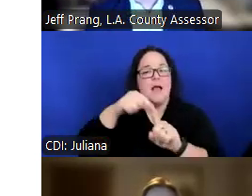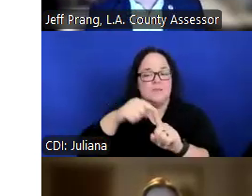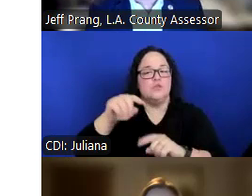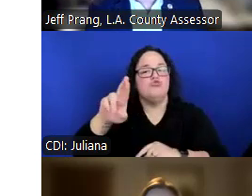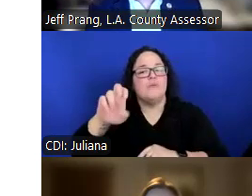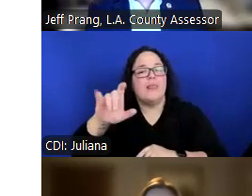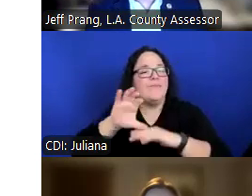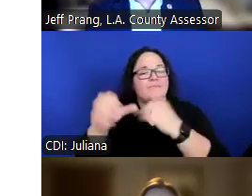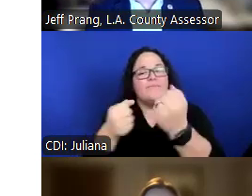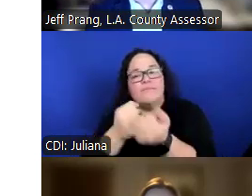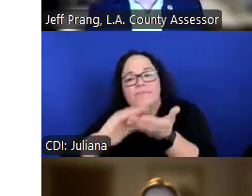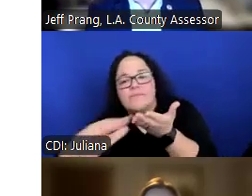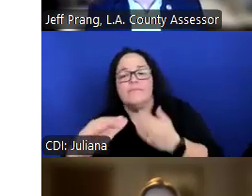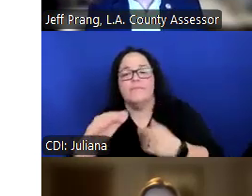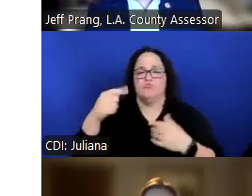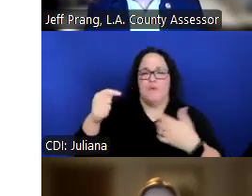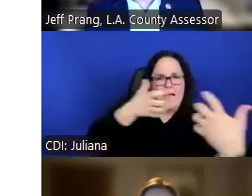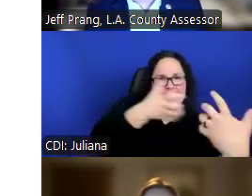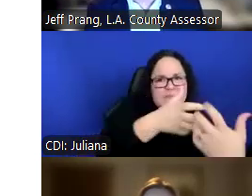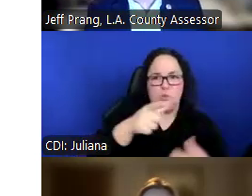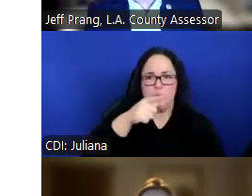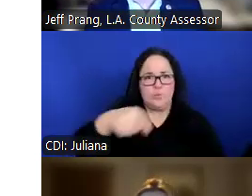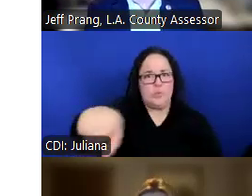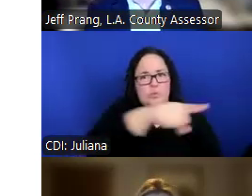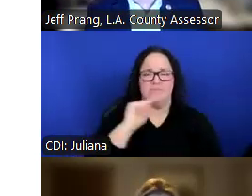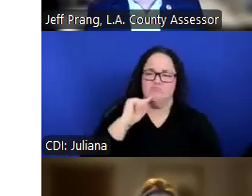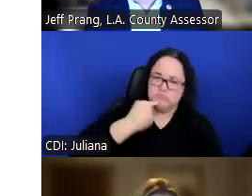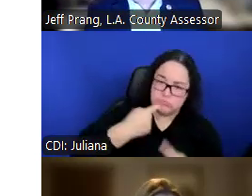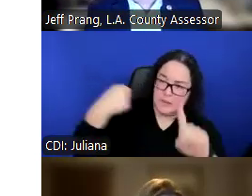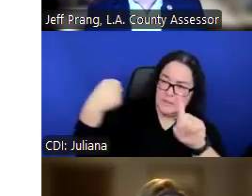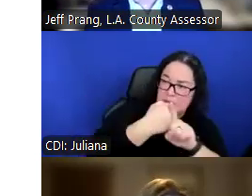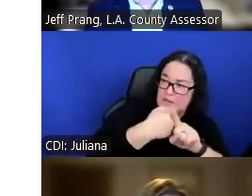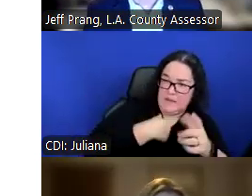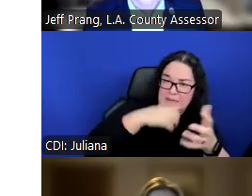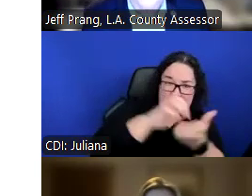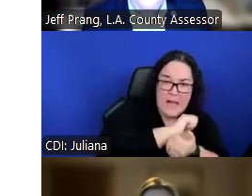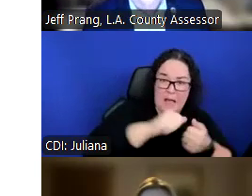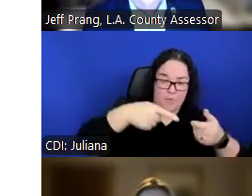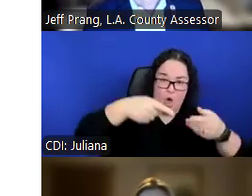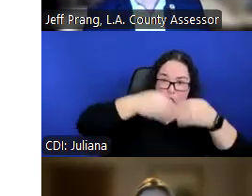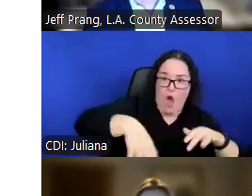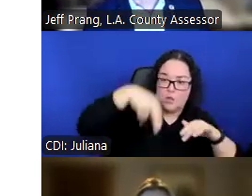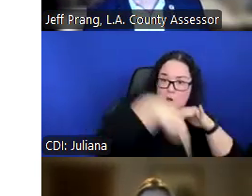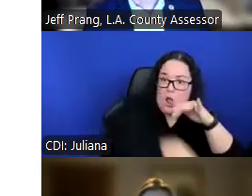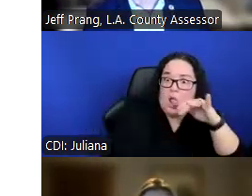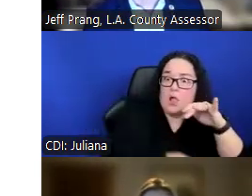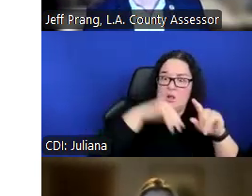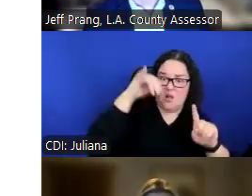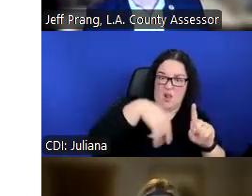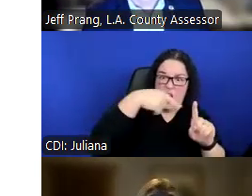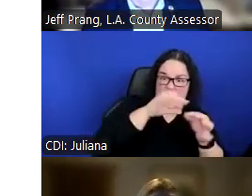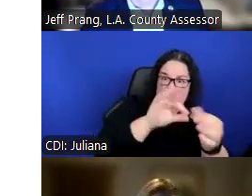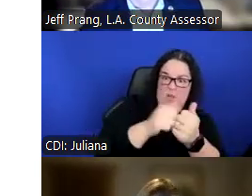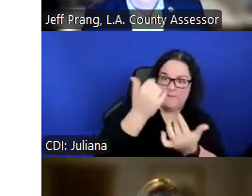losses, in this case fires, but it also broadly impacts those who've been impacted by